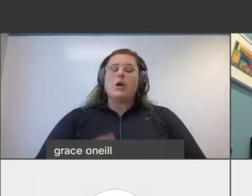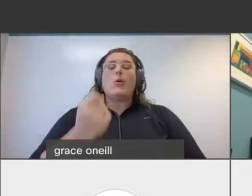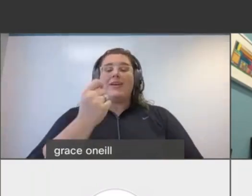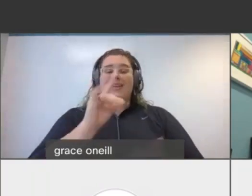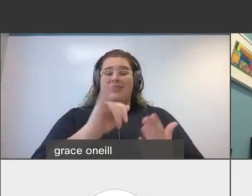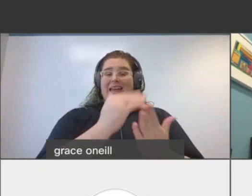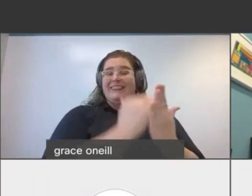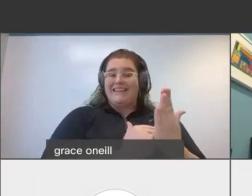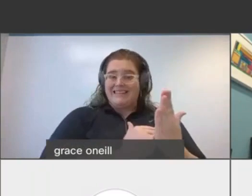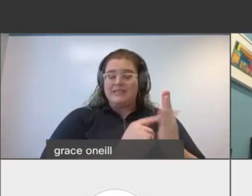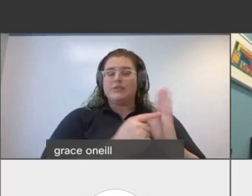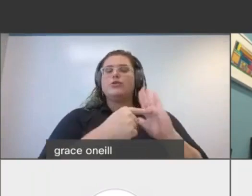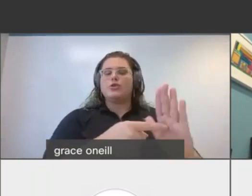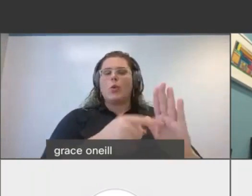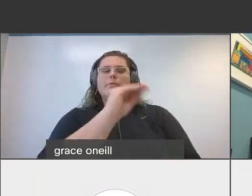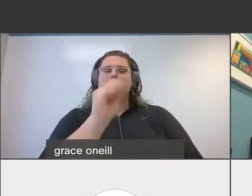of people vaccinated.